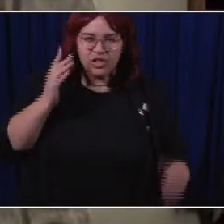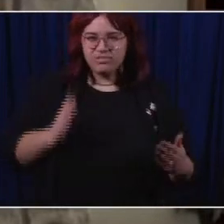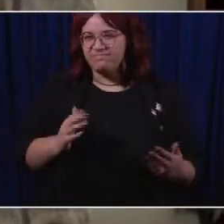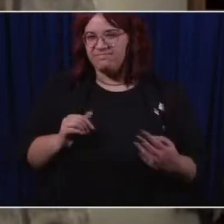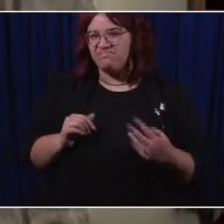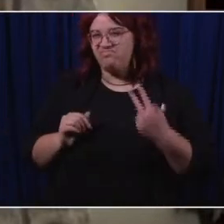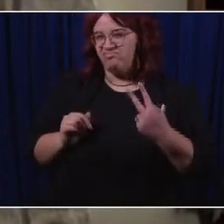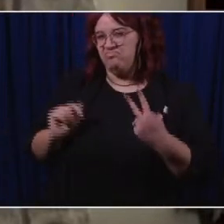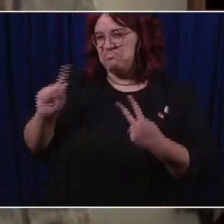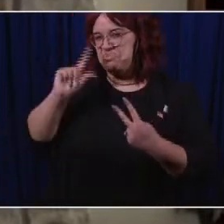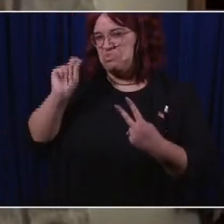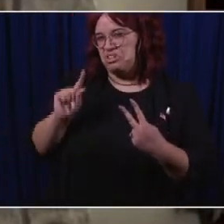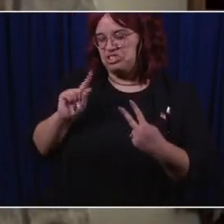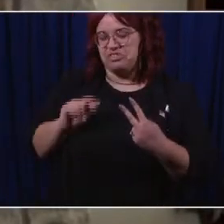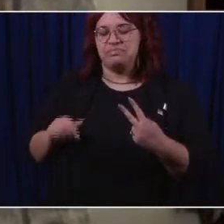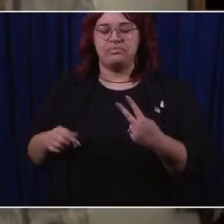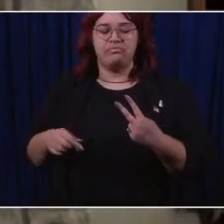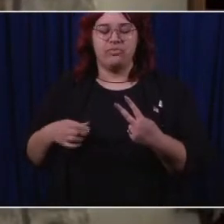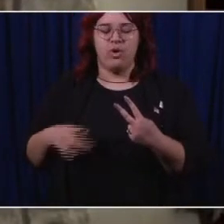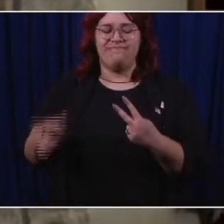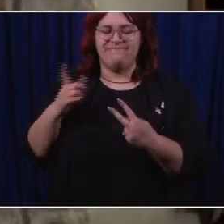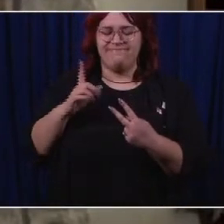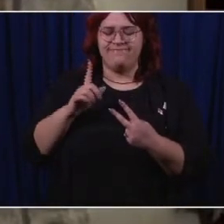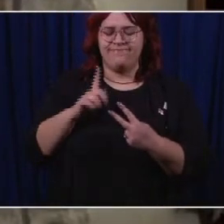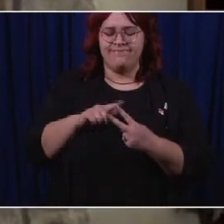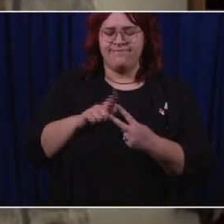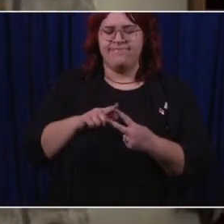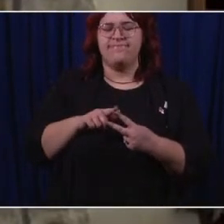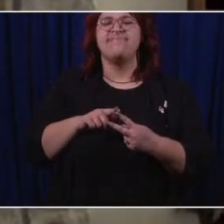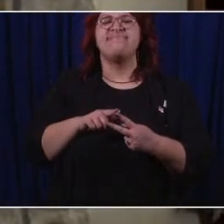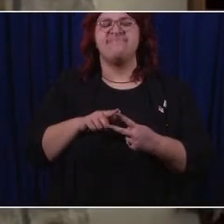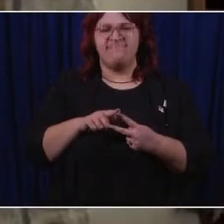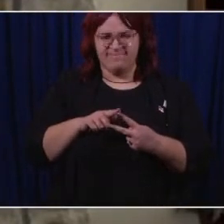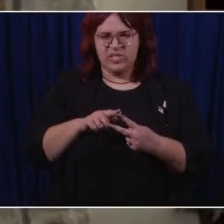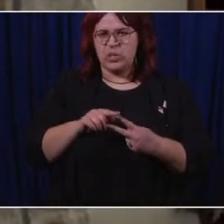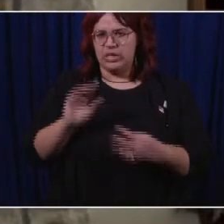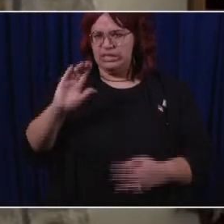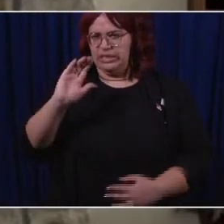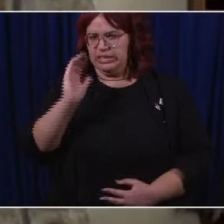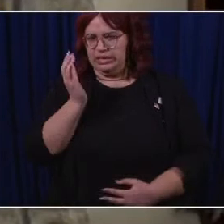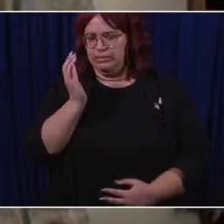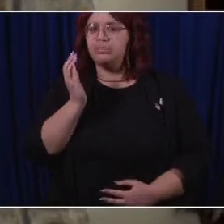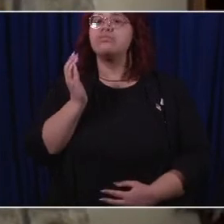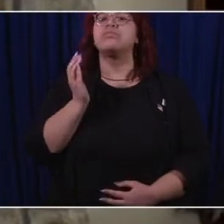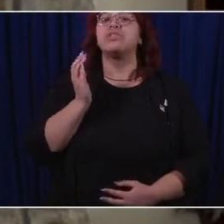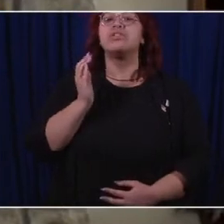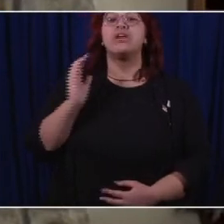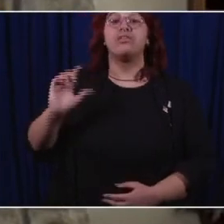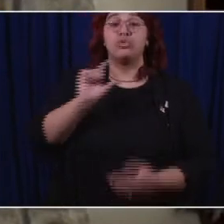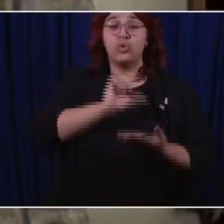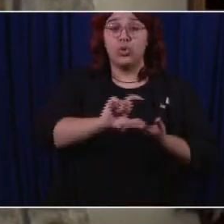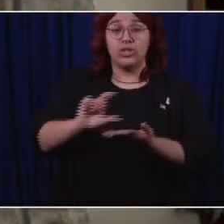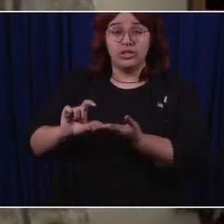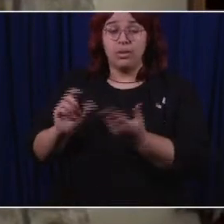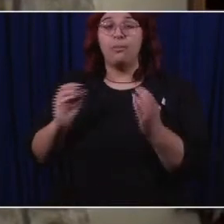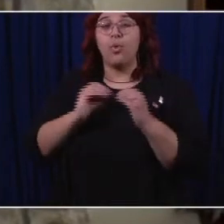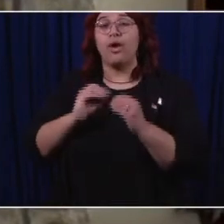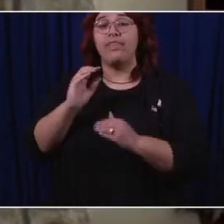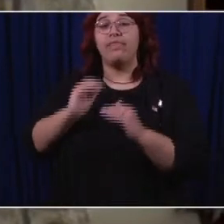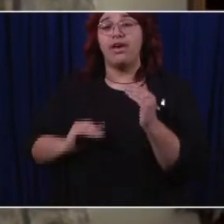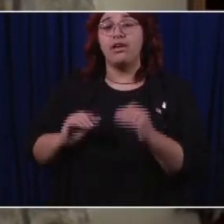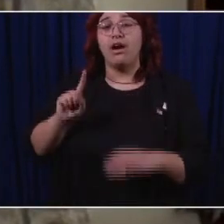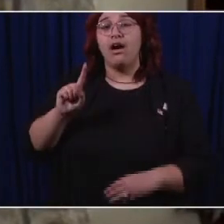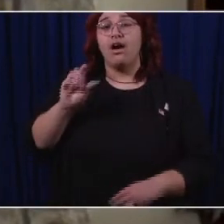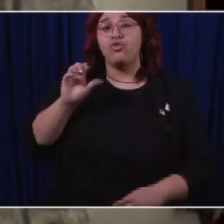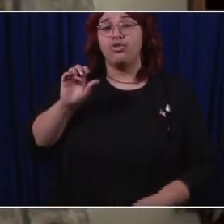two-part question here. So what it sounds like what we're saying is that the state is receiving more than 140,000 doses of the